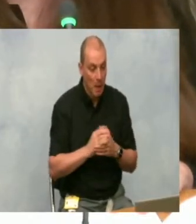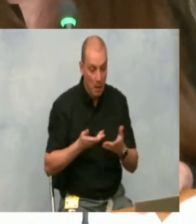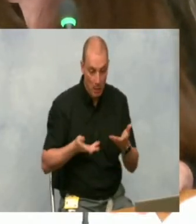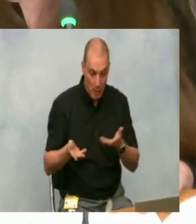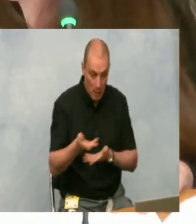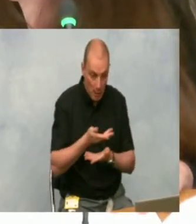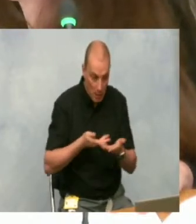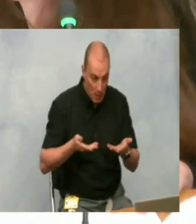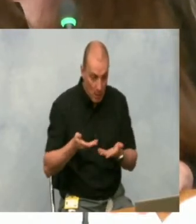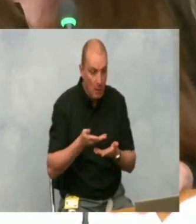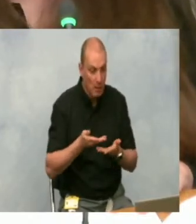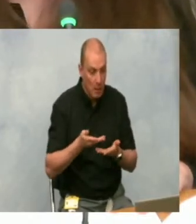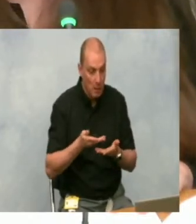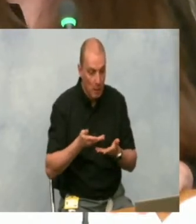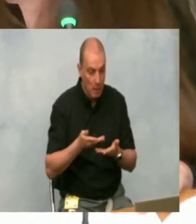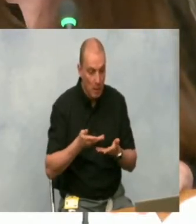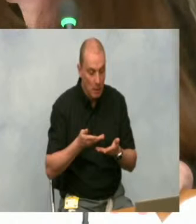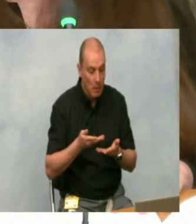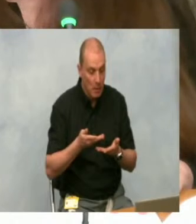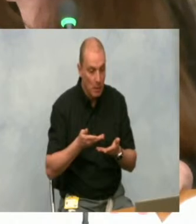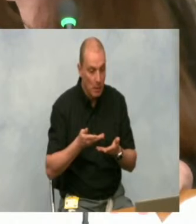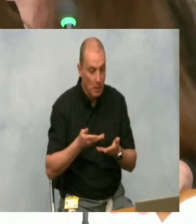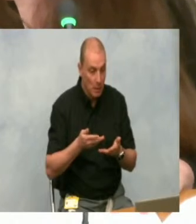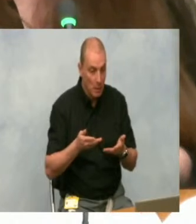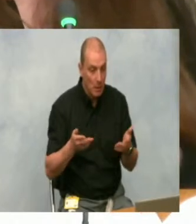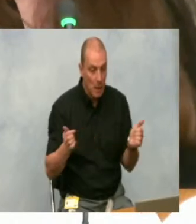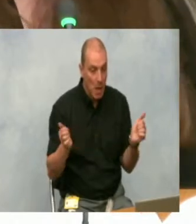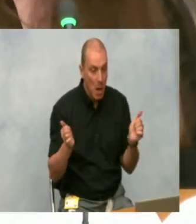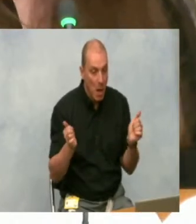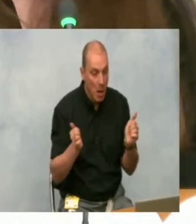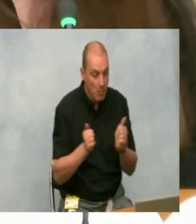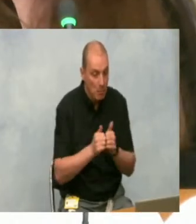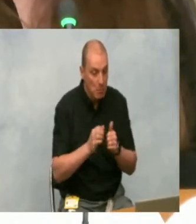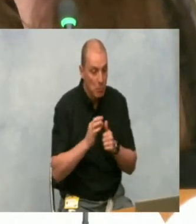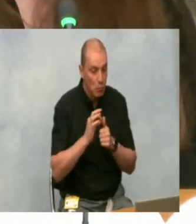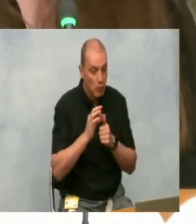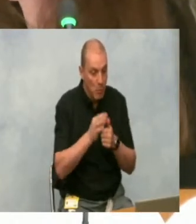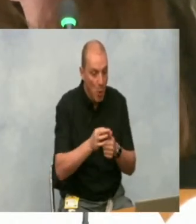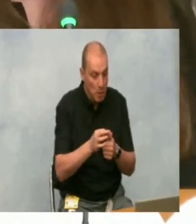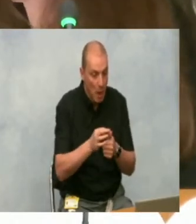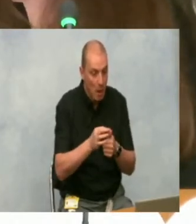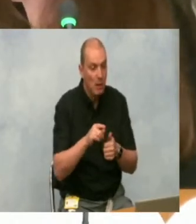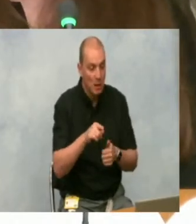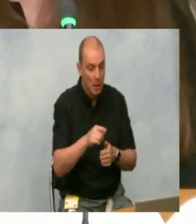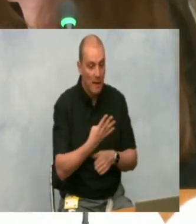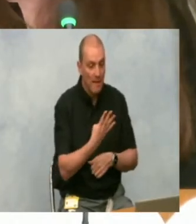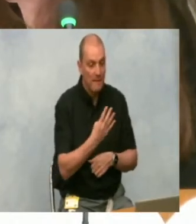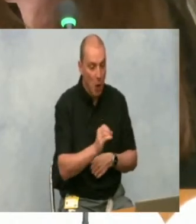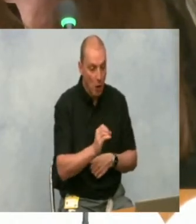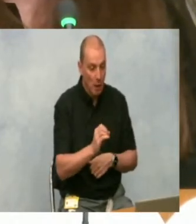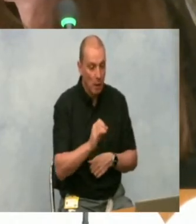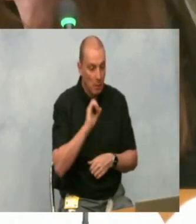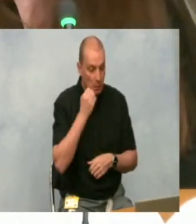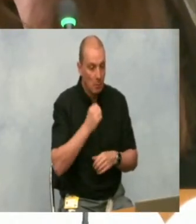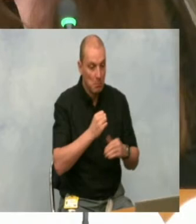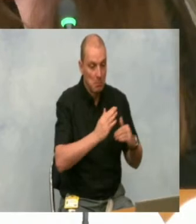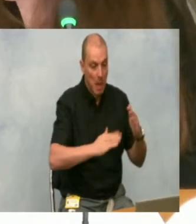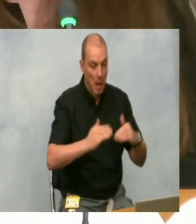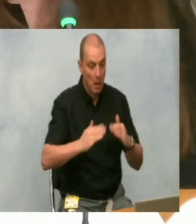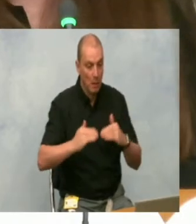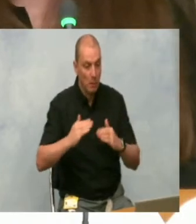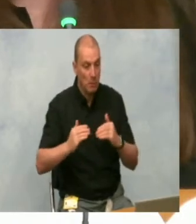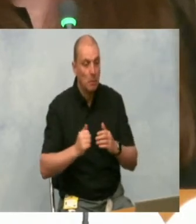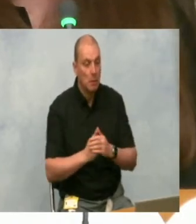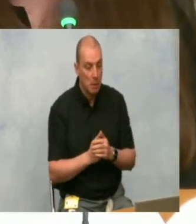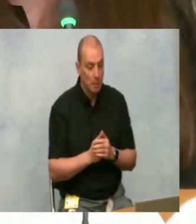Homes around a turnkey arrangement with the council, a proposal was assessed which would see 40 homes delivered. As noted